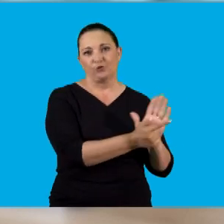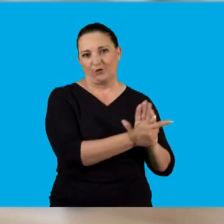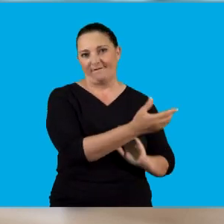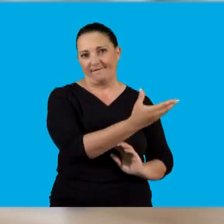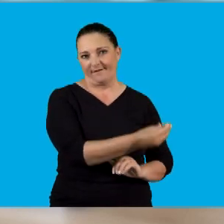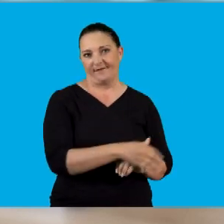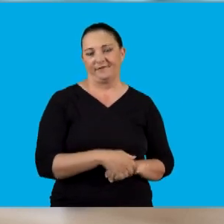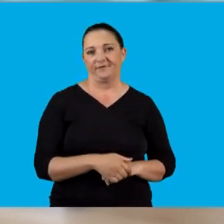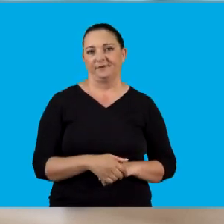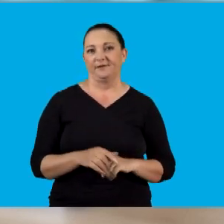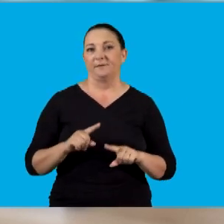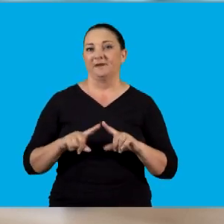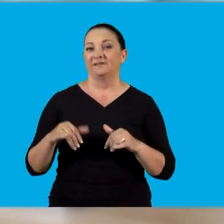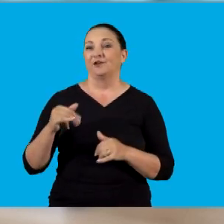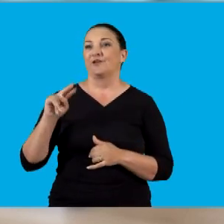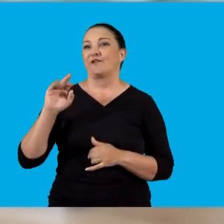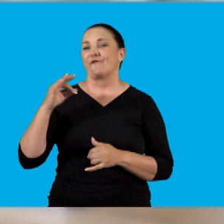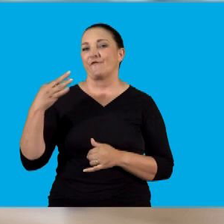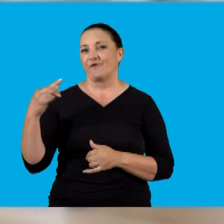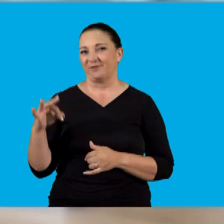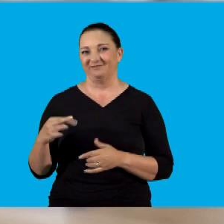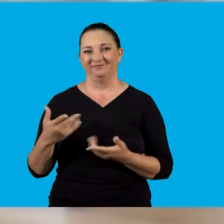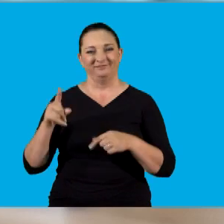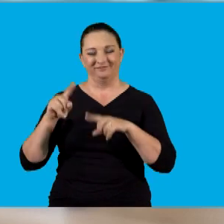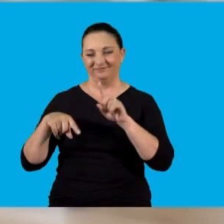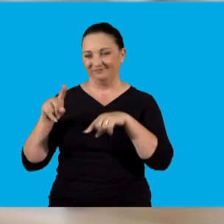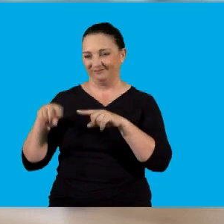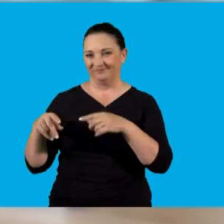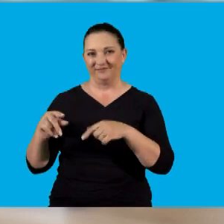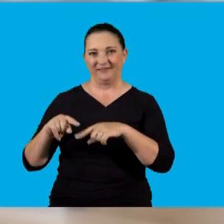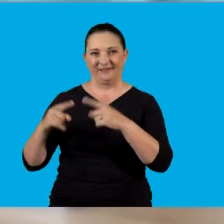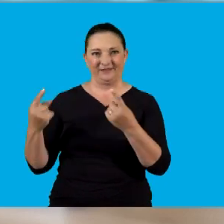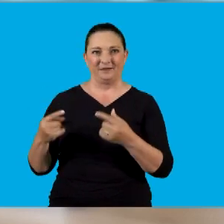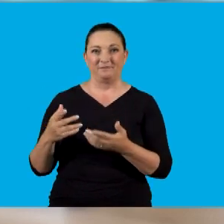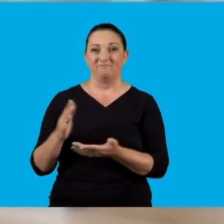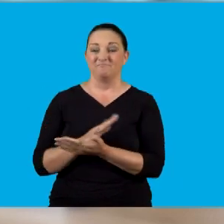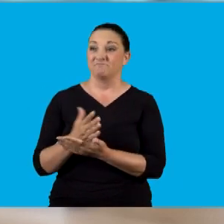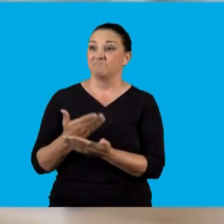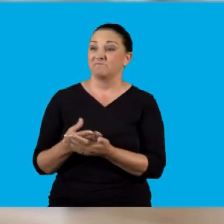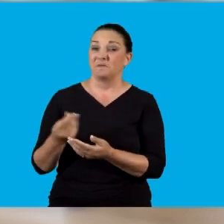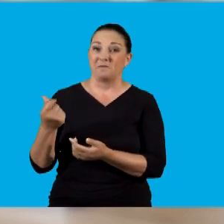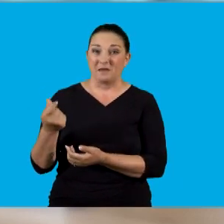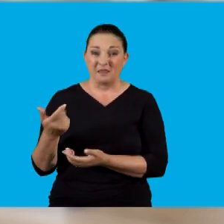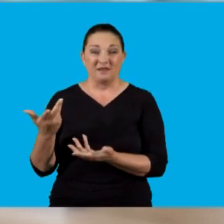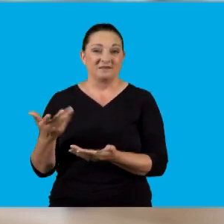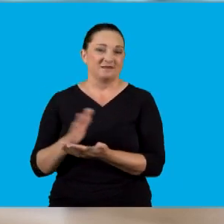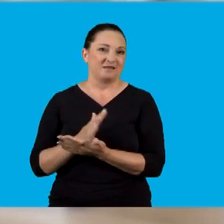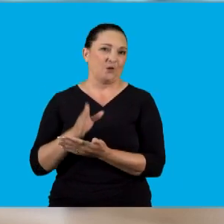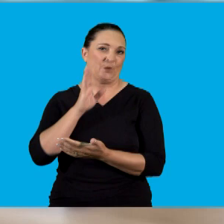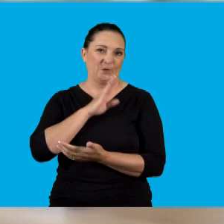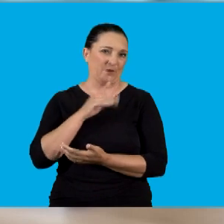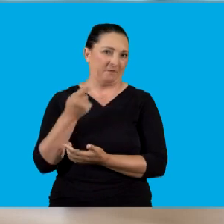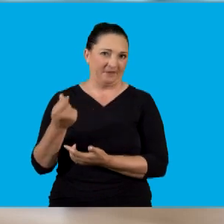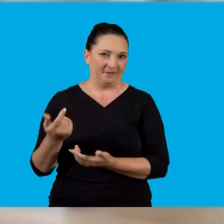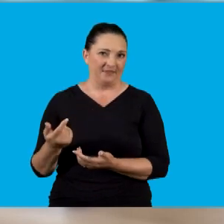Because business is not consistent. Sometimes business is making money, sometimes it's not making money, and it's not registered, so you've got nowhere to complain.